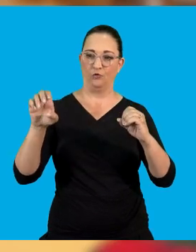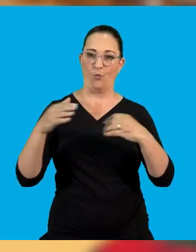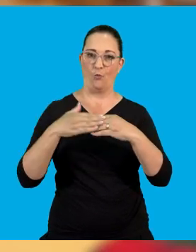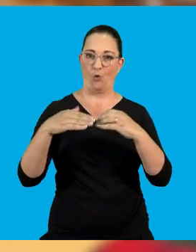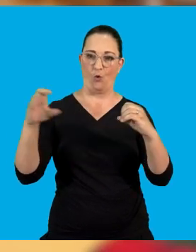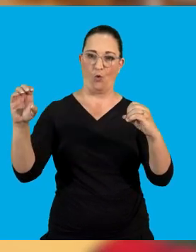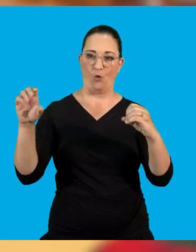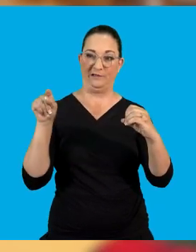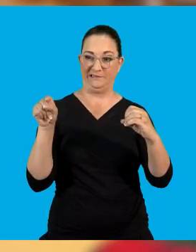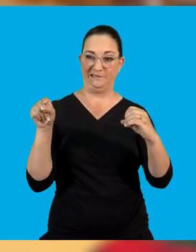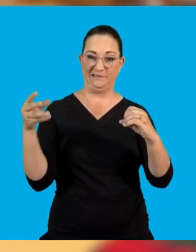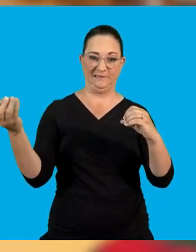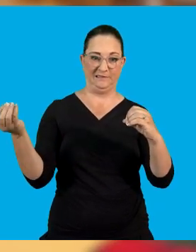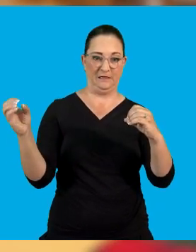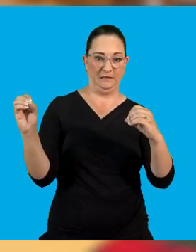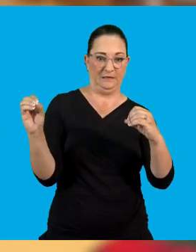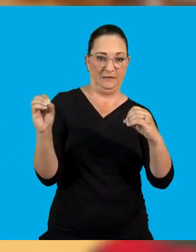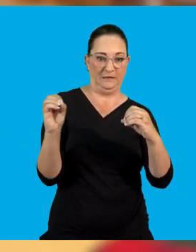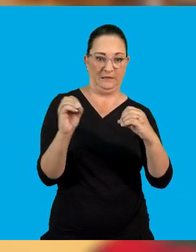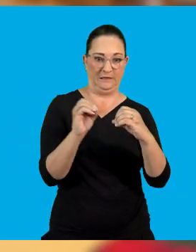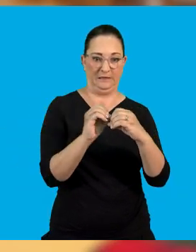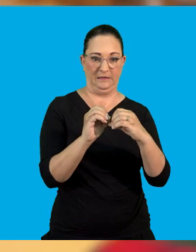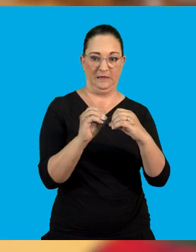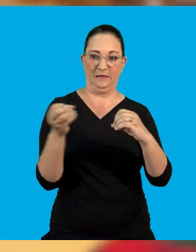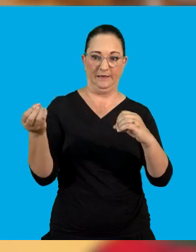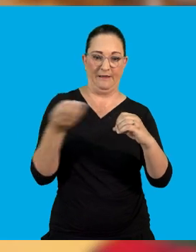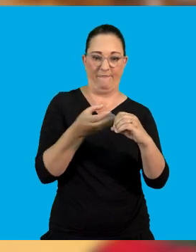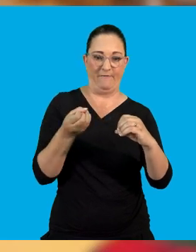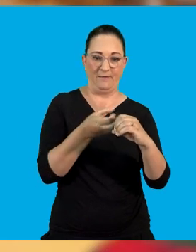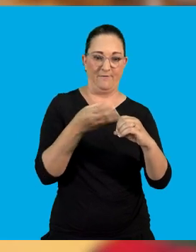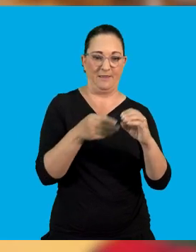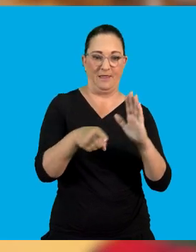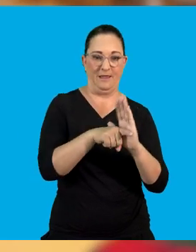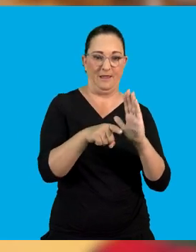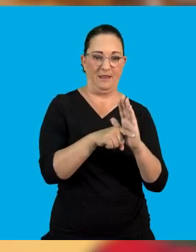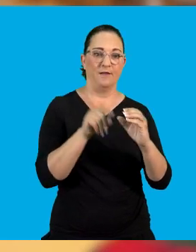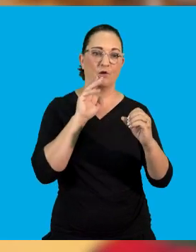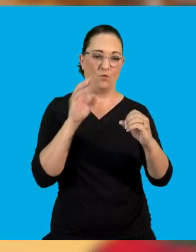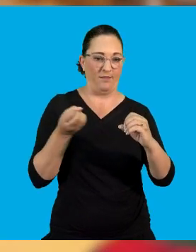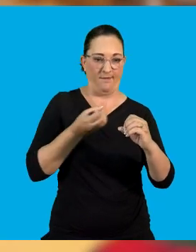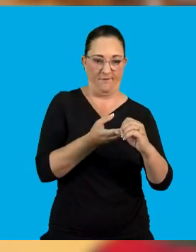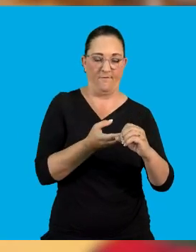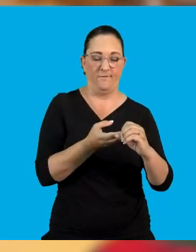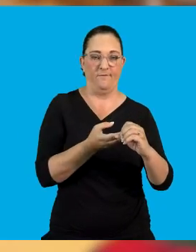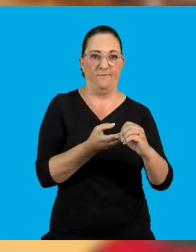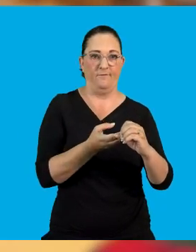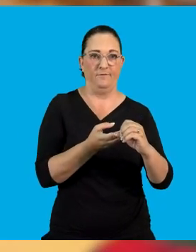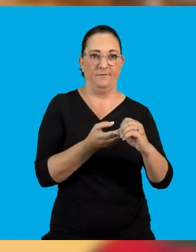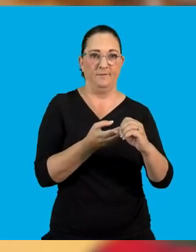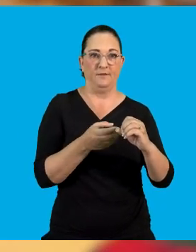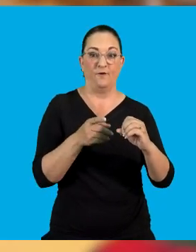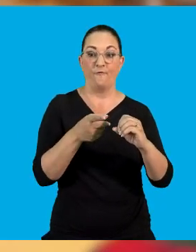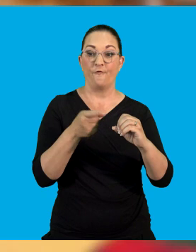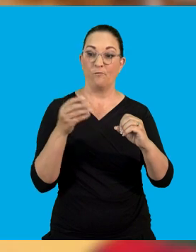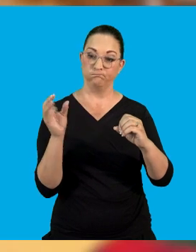negative object, or a negatively charged object, then the neutral object is going to take on the electrons or take on the charge of